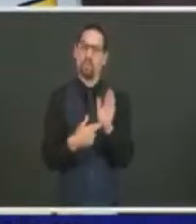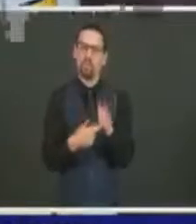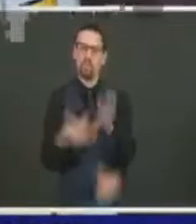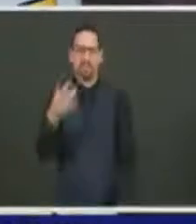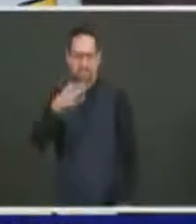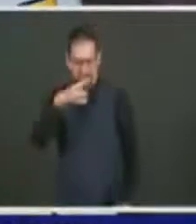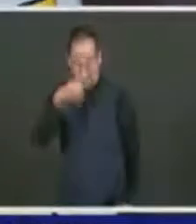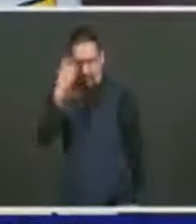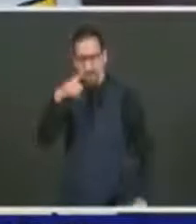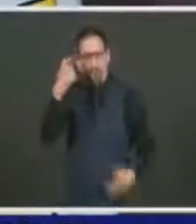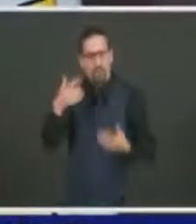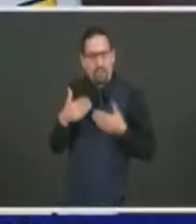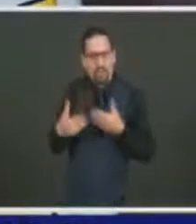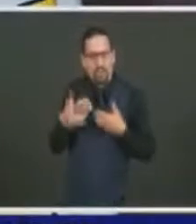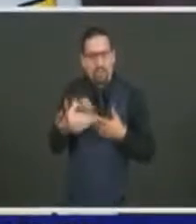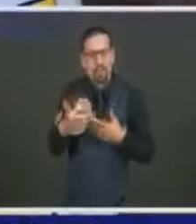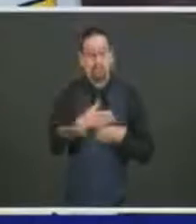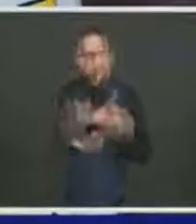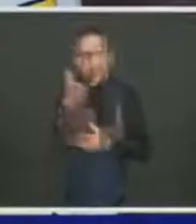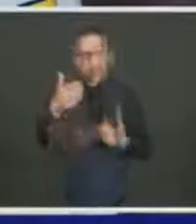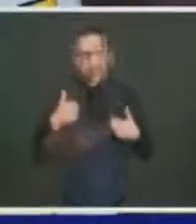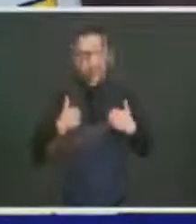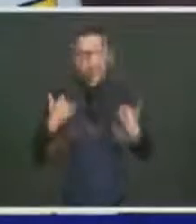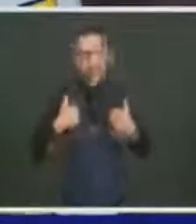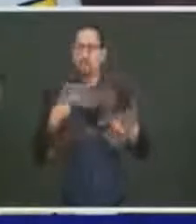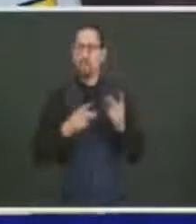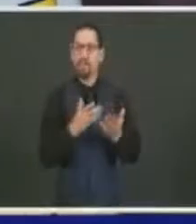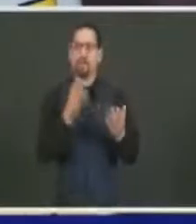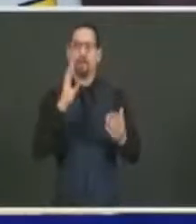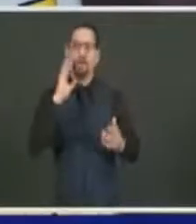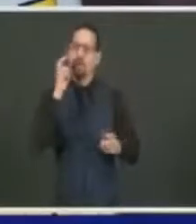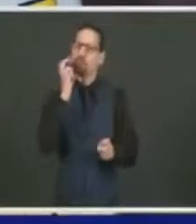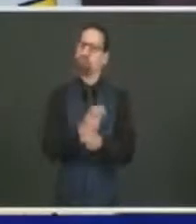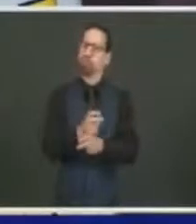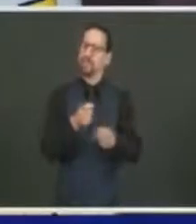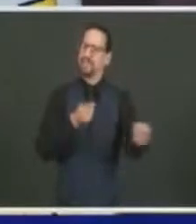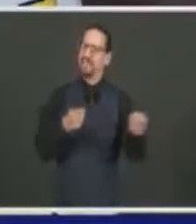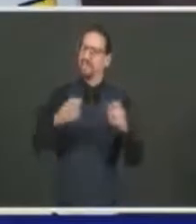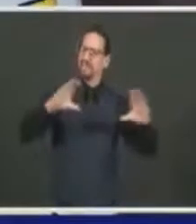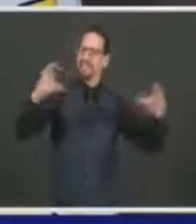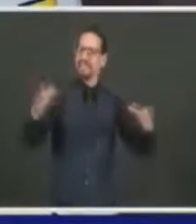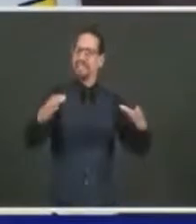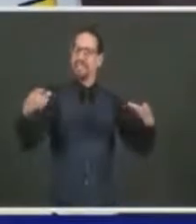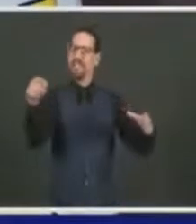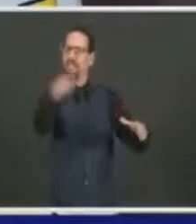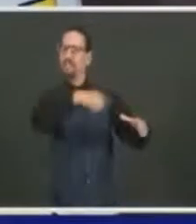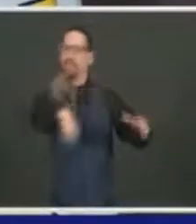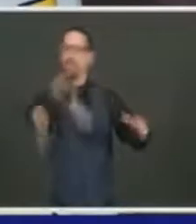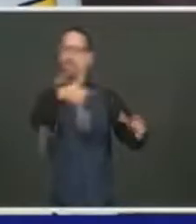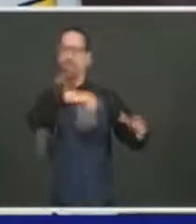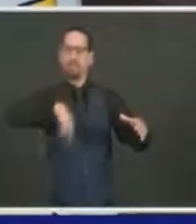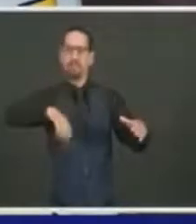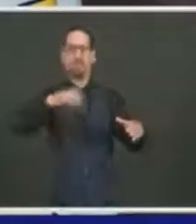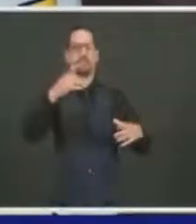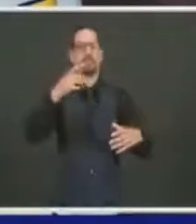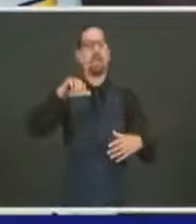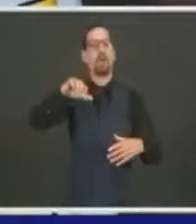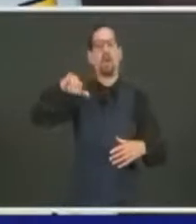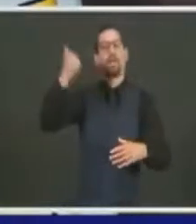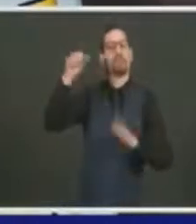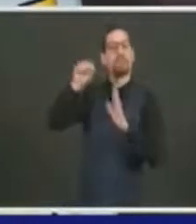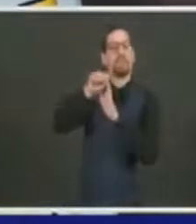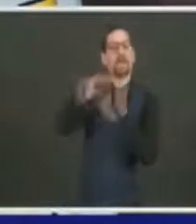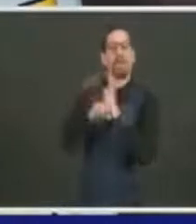this age group is going to increase. And also folks are coming to Rhode Island from other places. You know, we in Rhode Island have